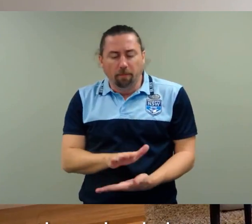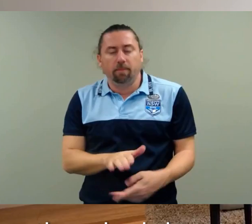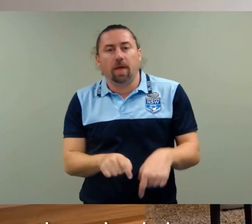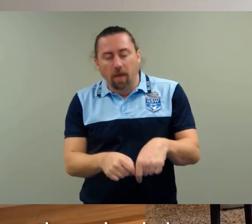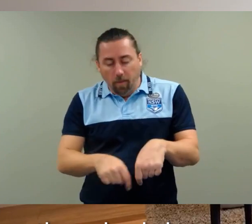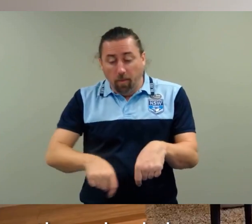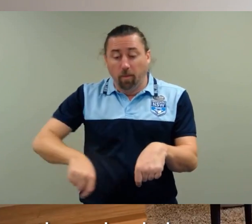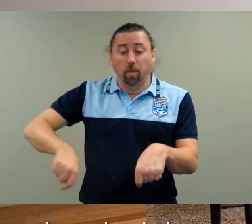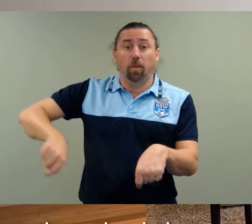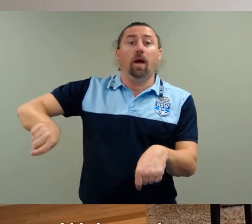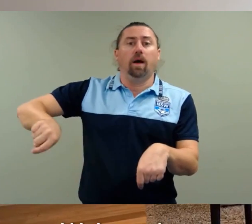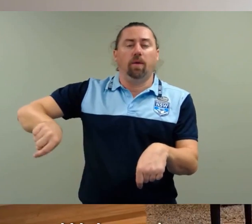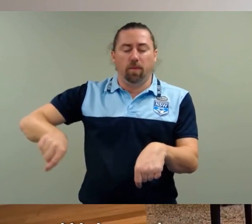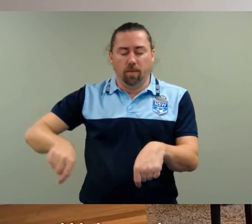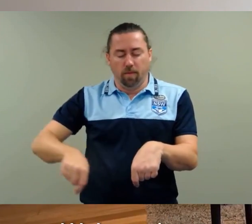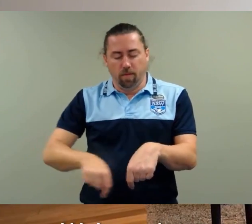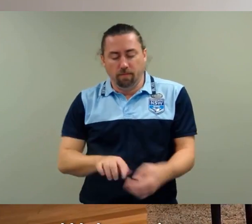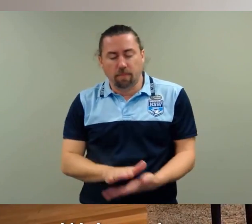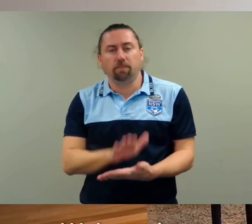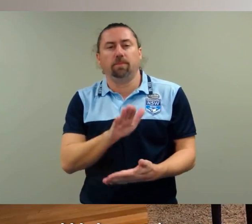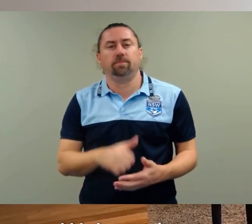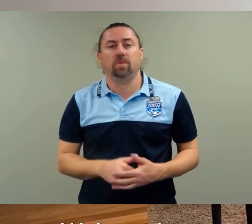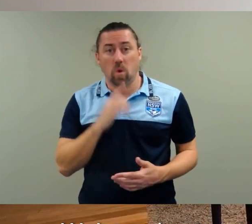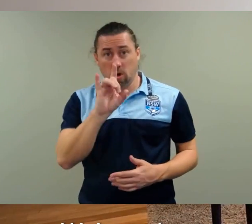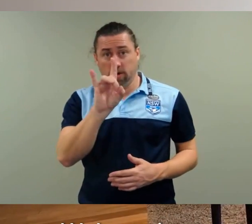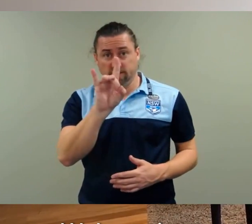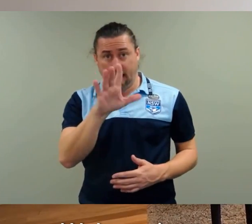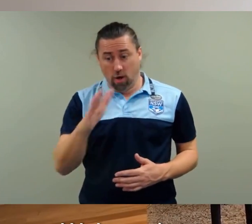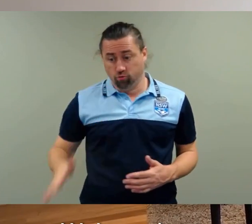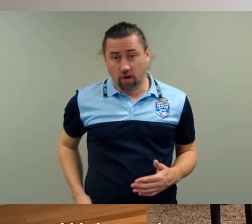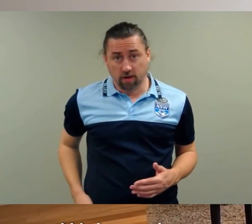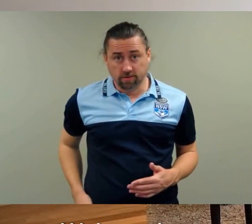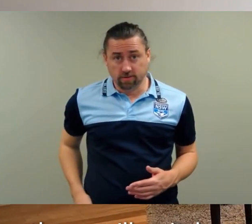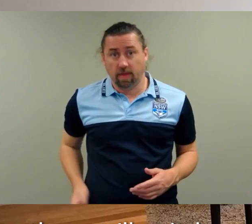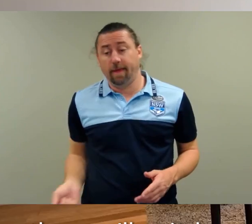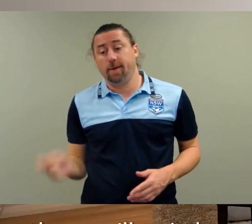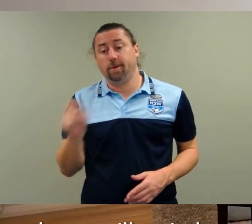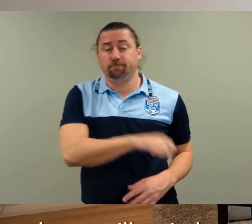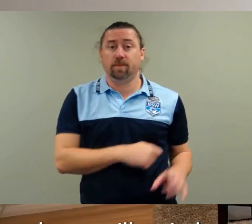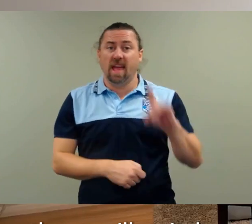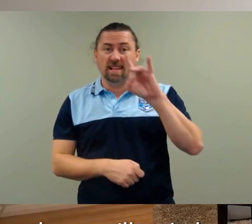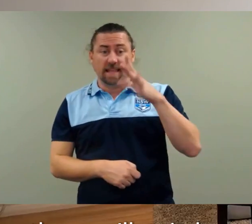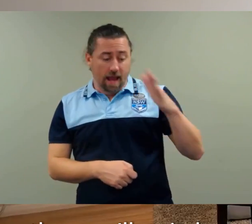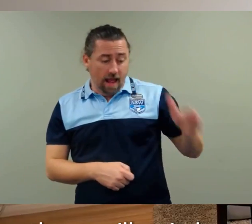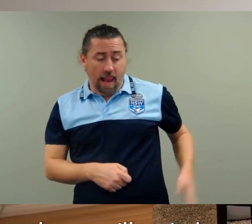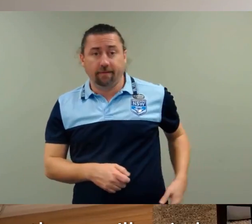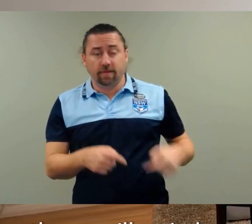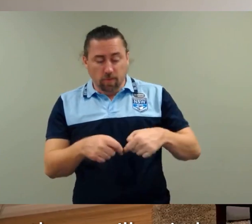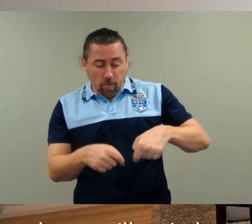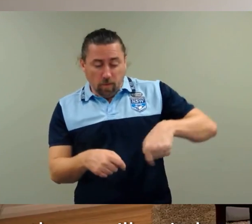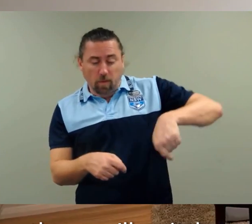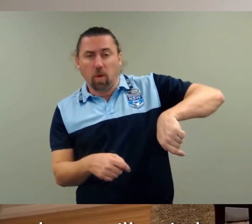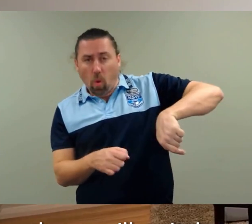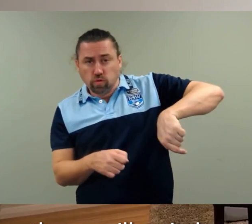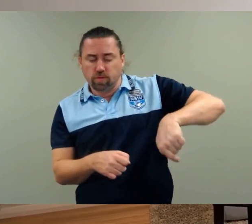heel to the floor. We're going to repeat this 10 times on our right side, then we'll switch over to perform this for